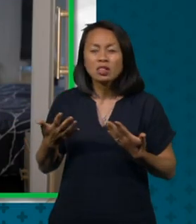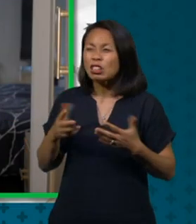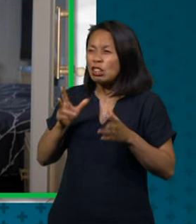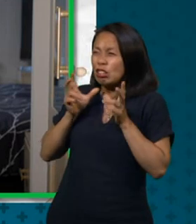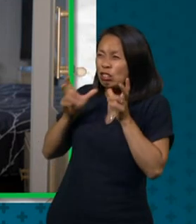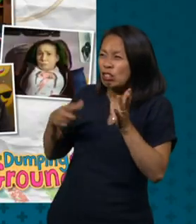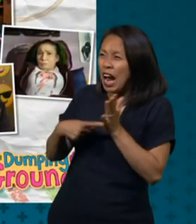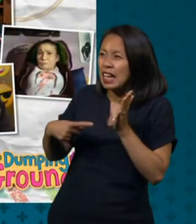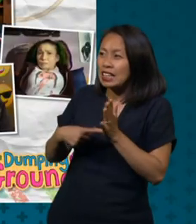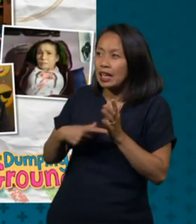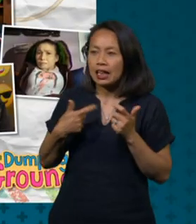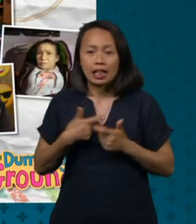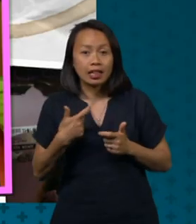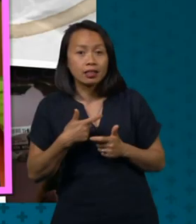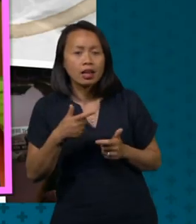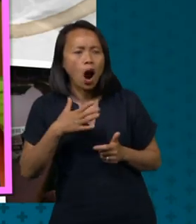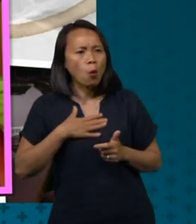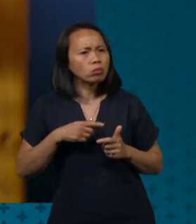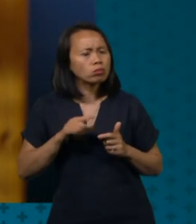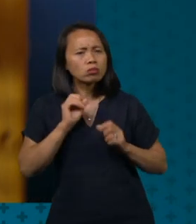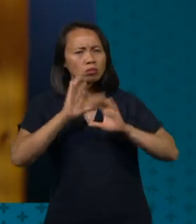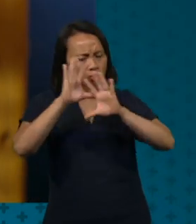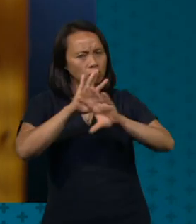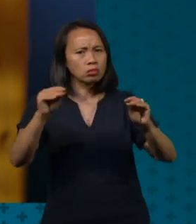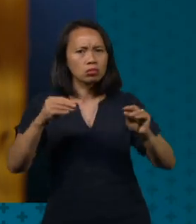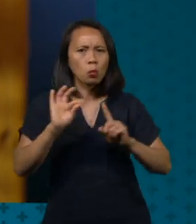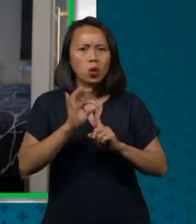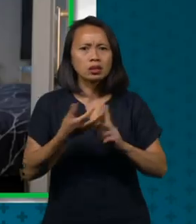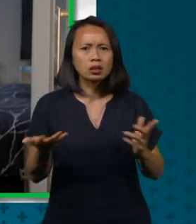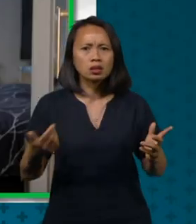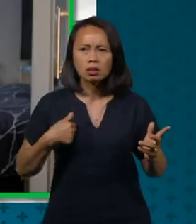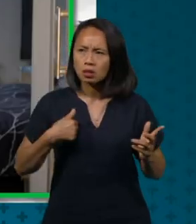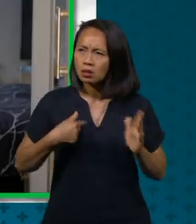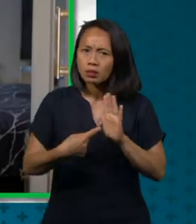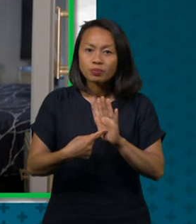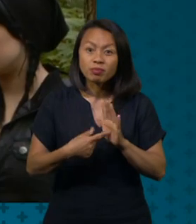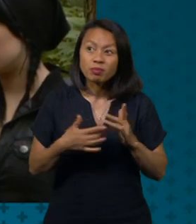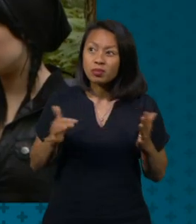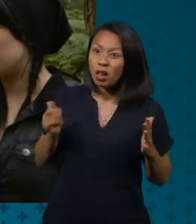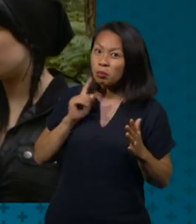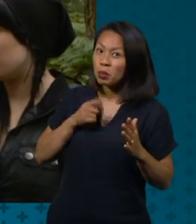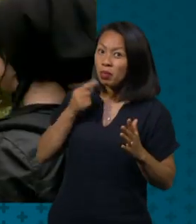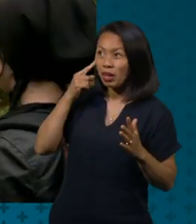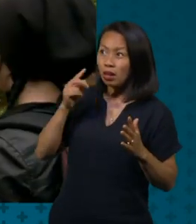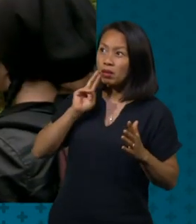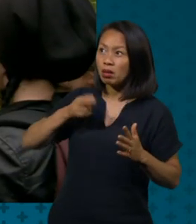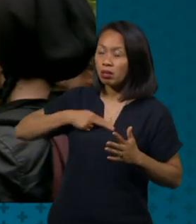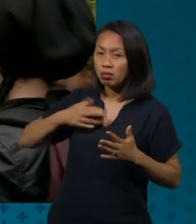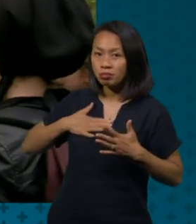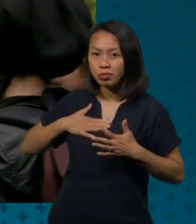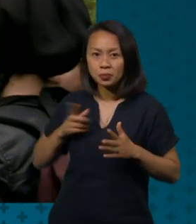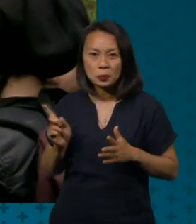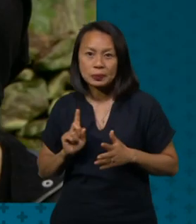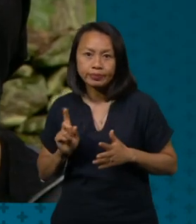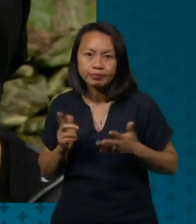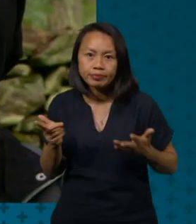Other people may describe me as... bossy. Really bossy. Being a tiny bit bossy. I just found the answer to the question. Three